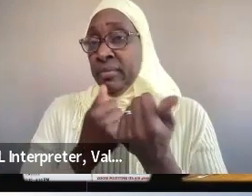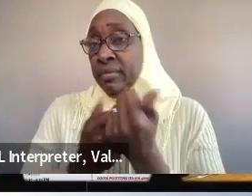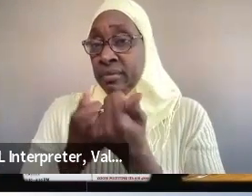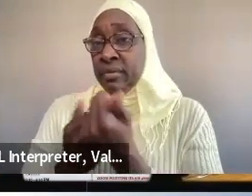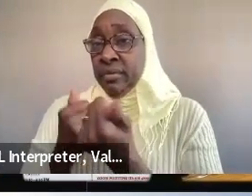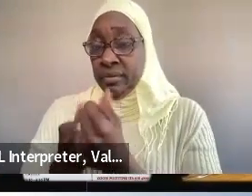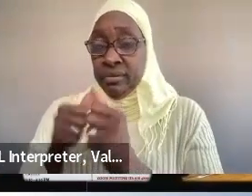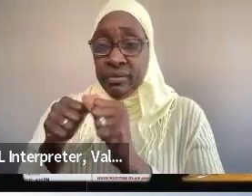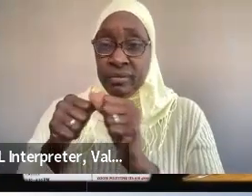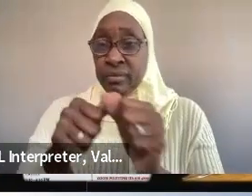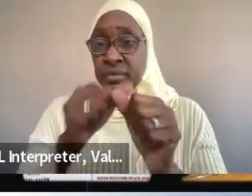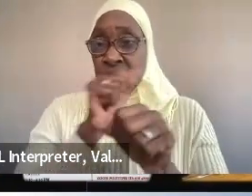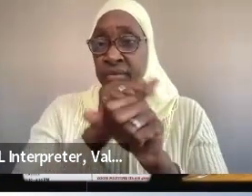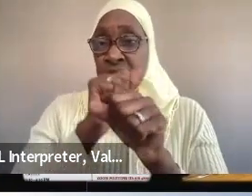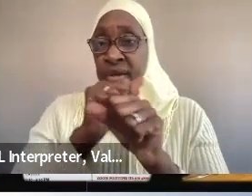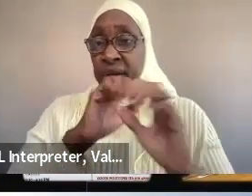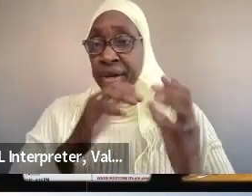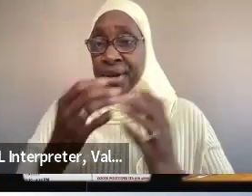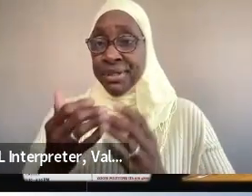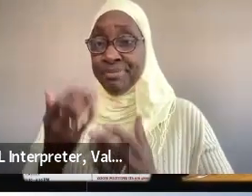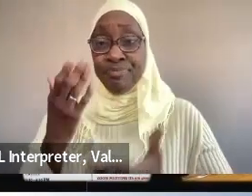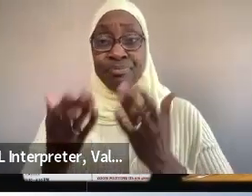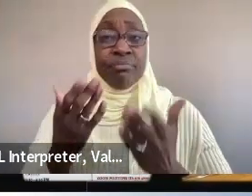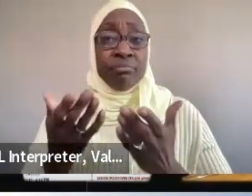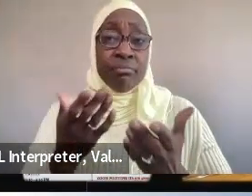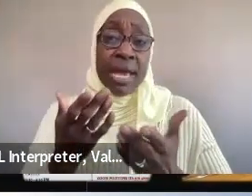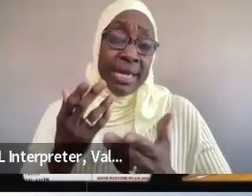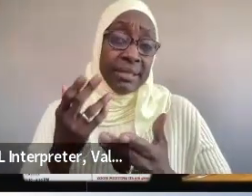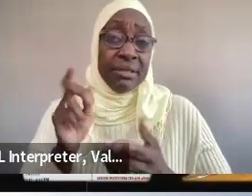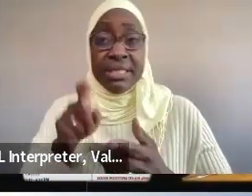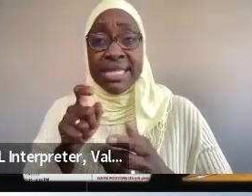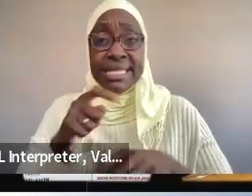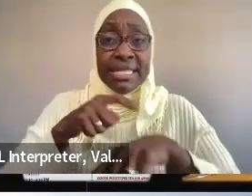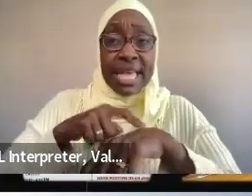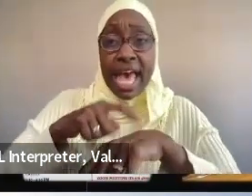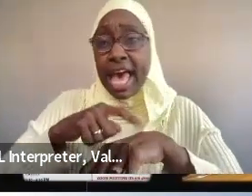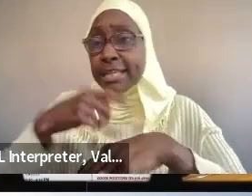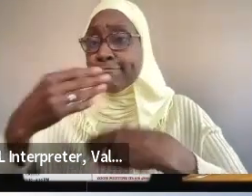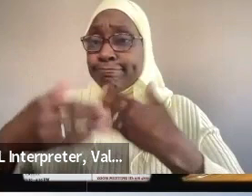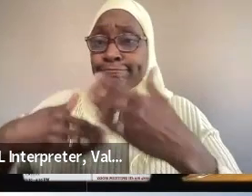that it might take time to find your people, but it will be worth it.